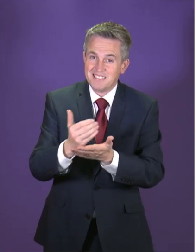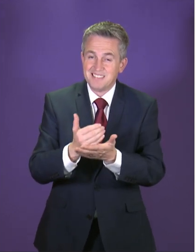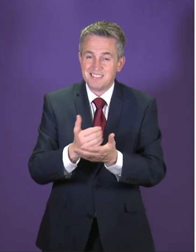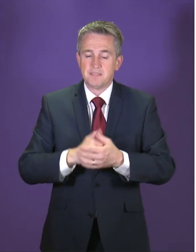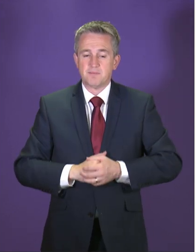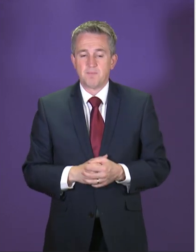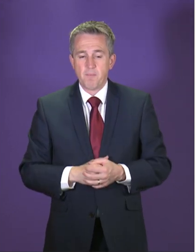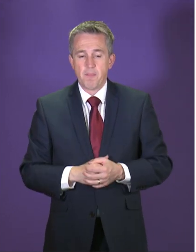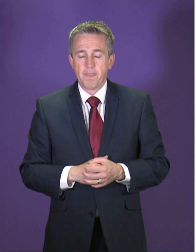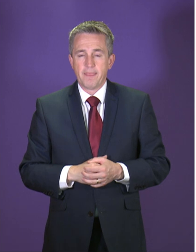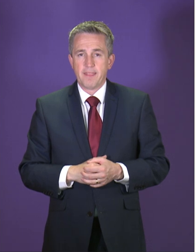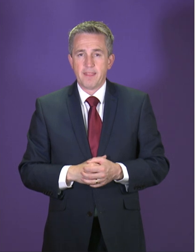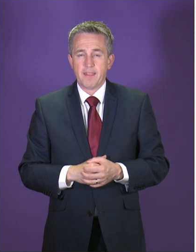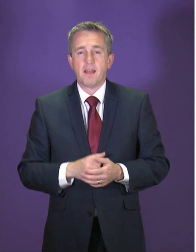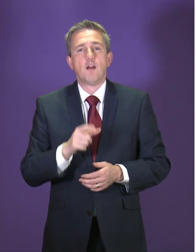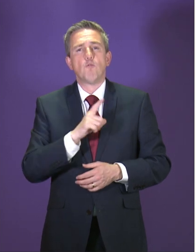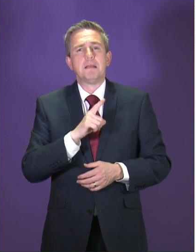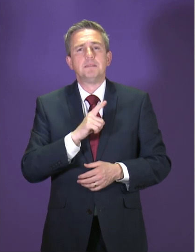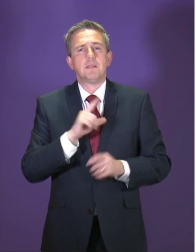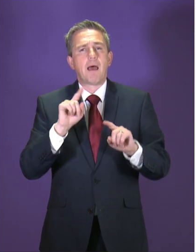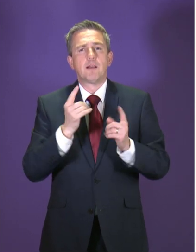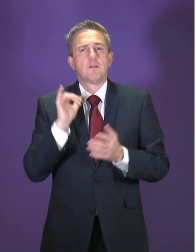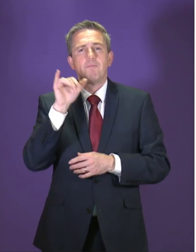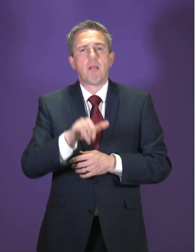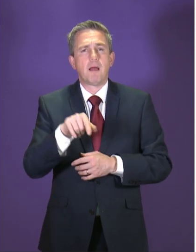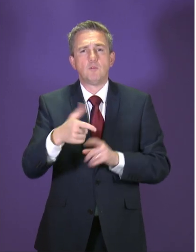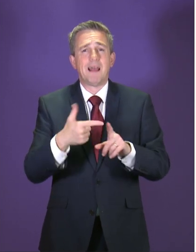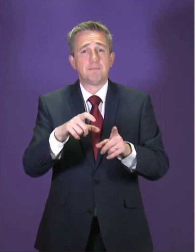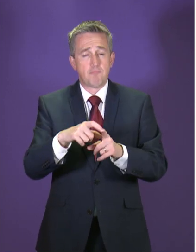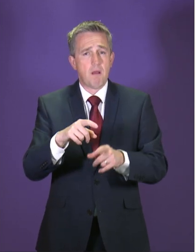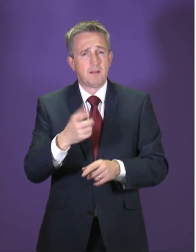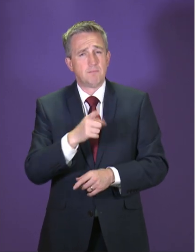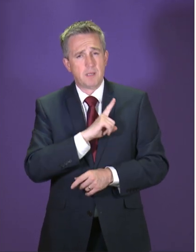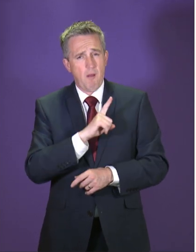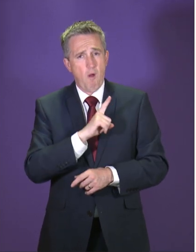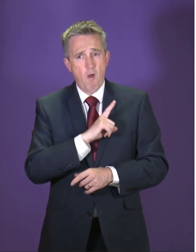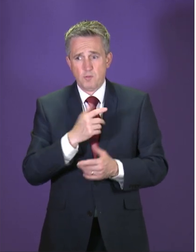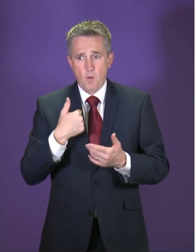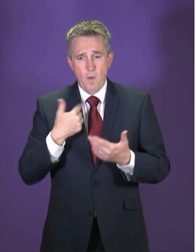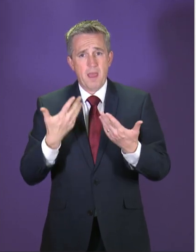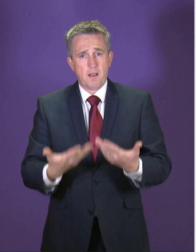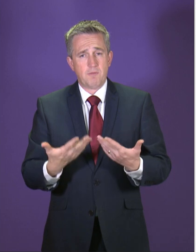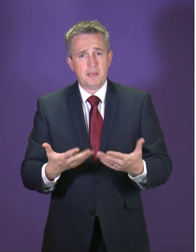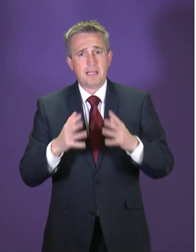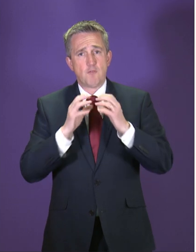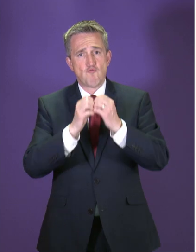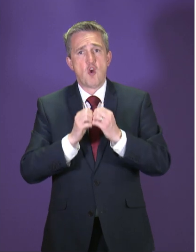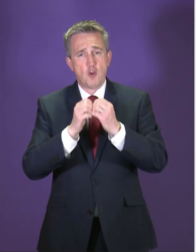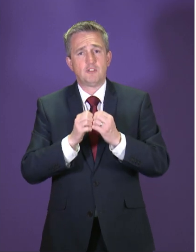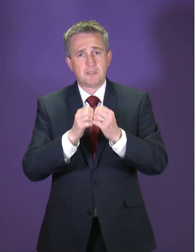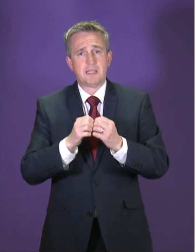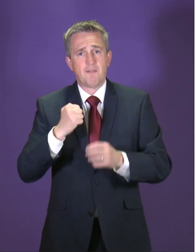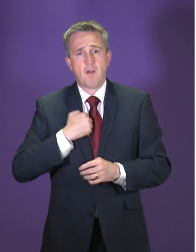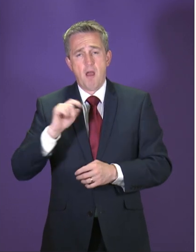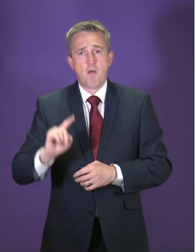And the reason I'm not with you today is because we're in rehearsals for the premiere